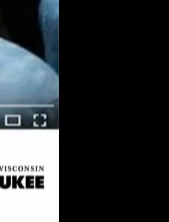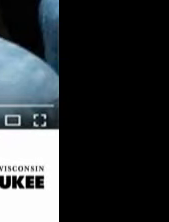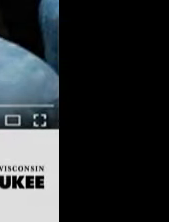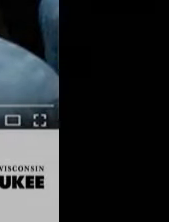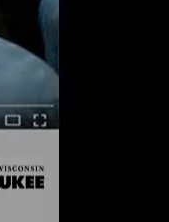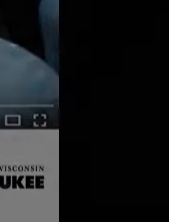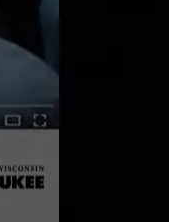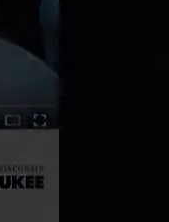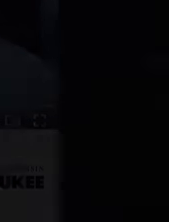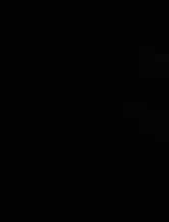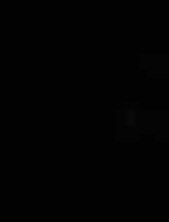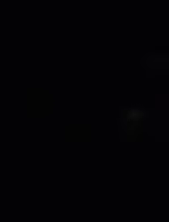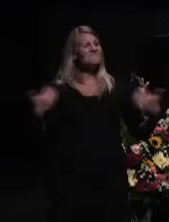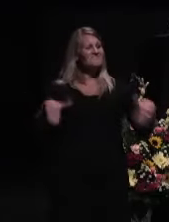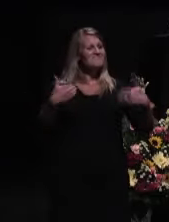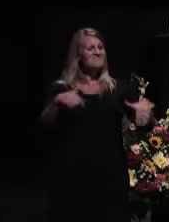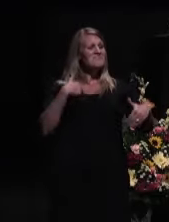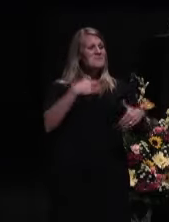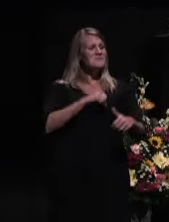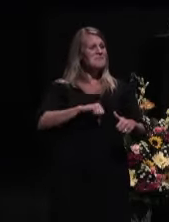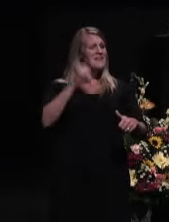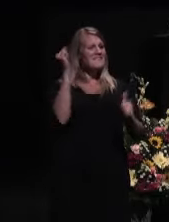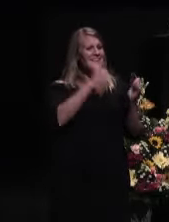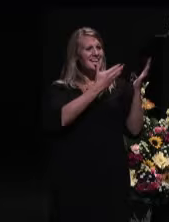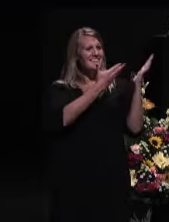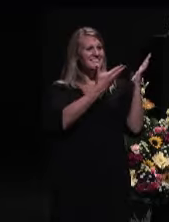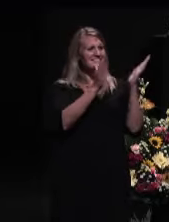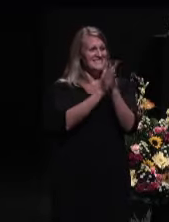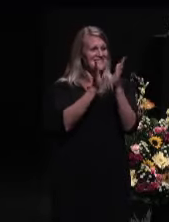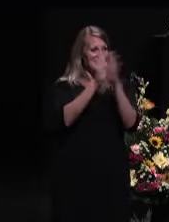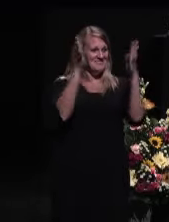Are we proud of that story? Isn't that incredible?